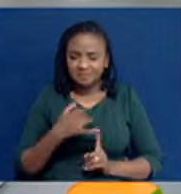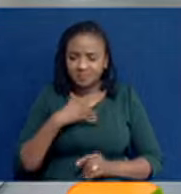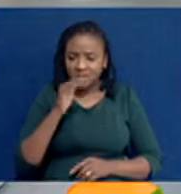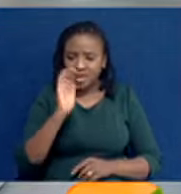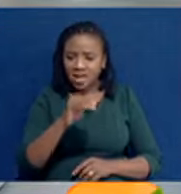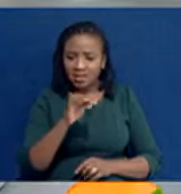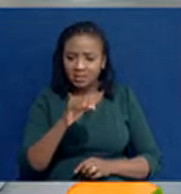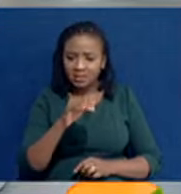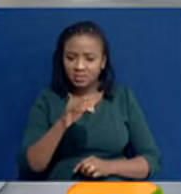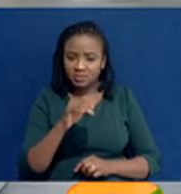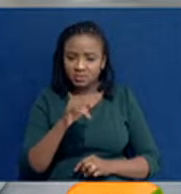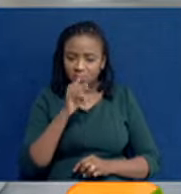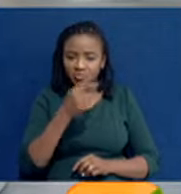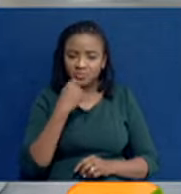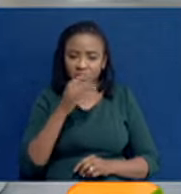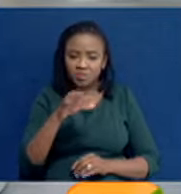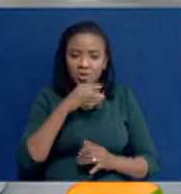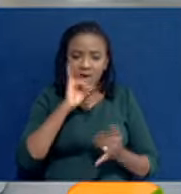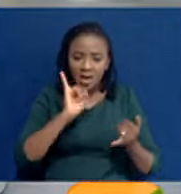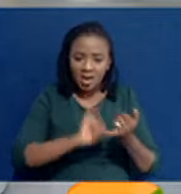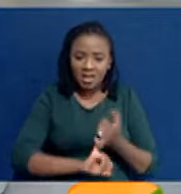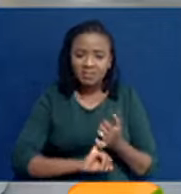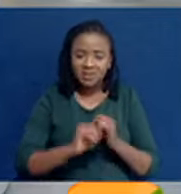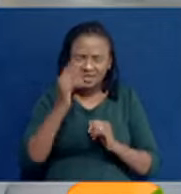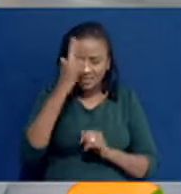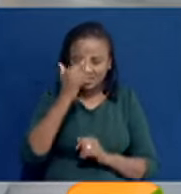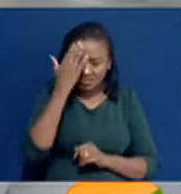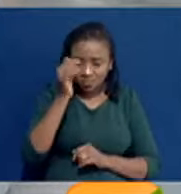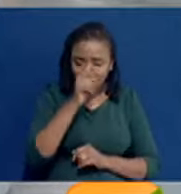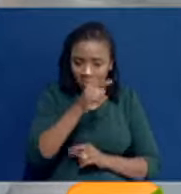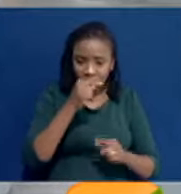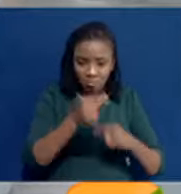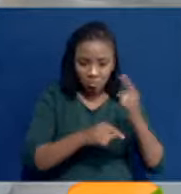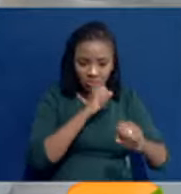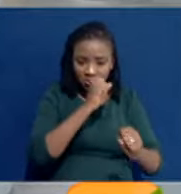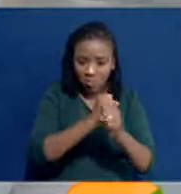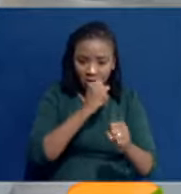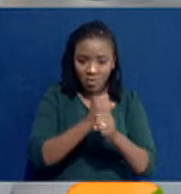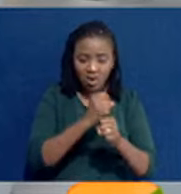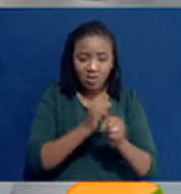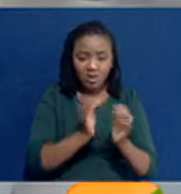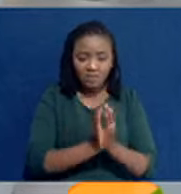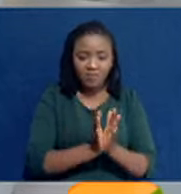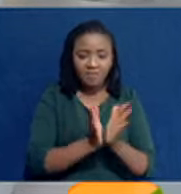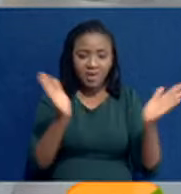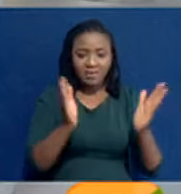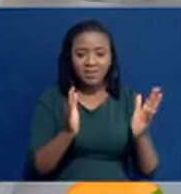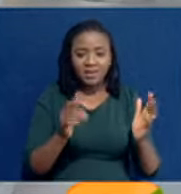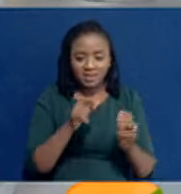credited your husband as the reason why you stayed in the limelight and public office as